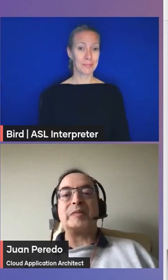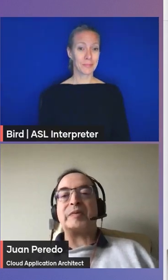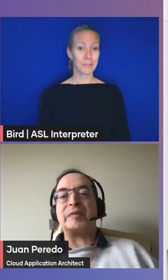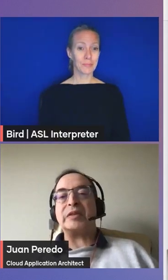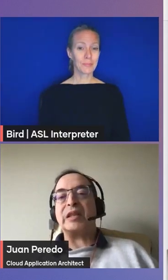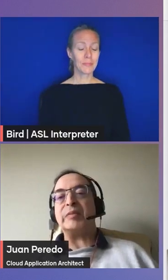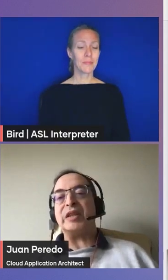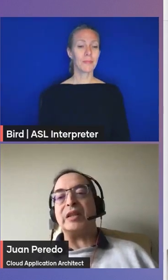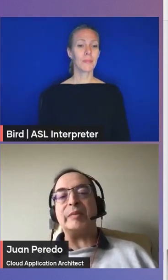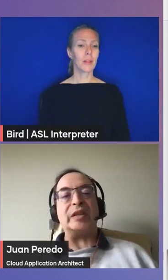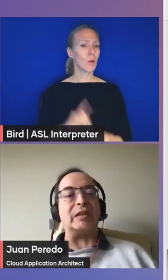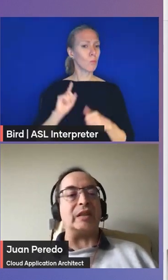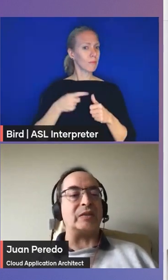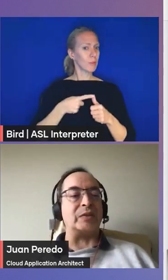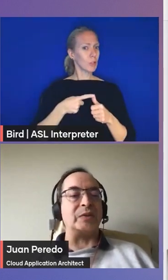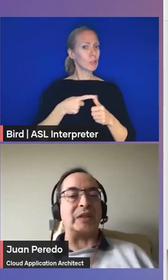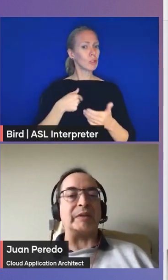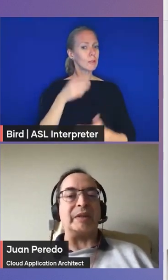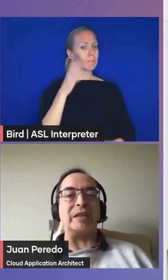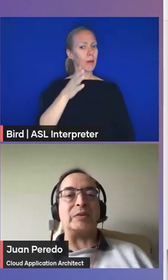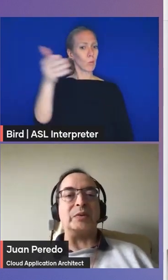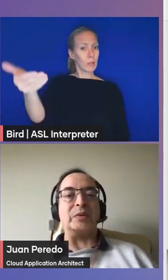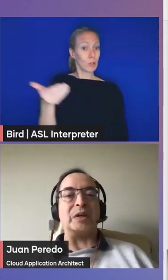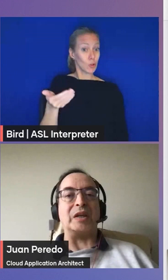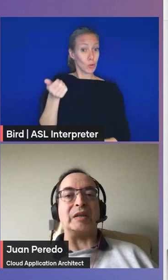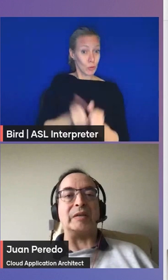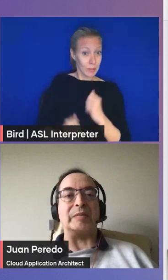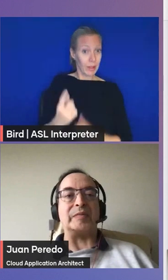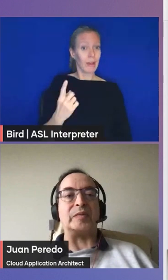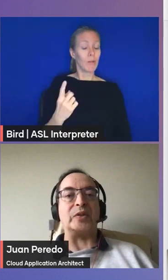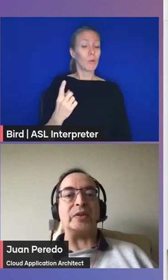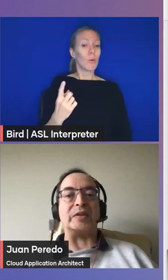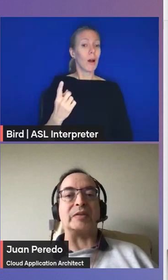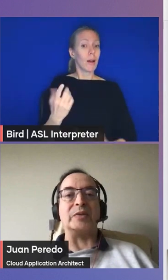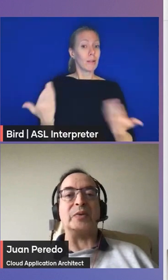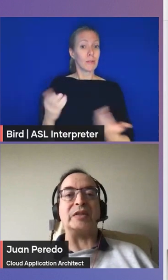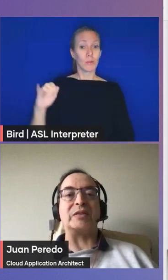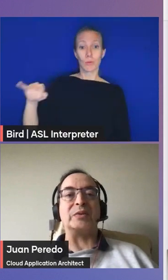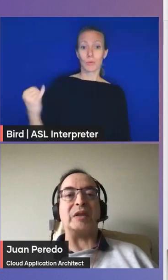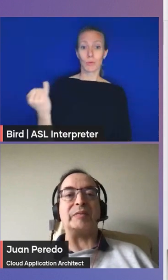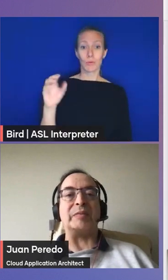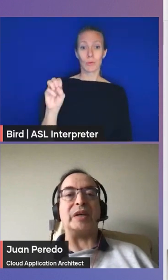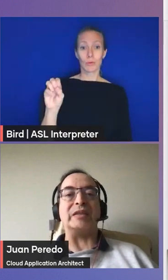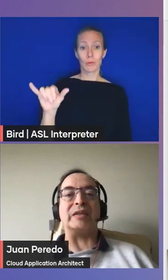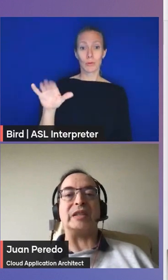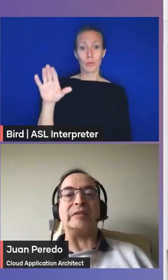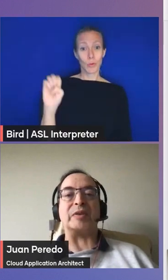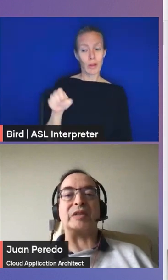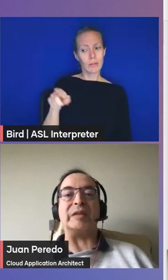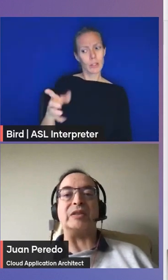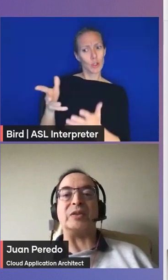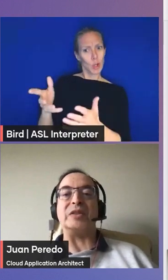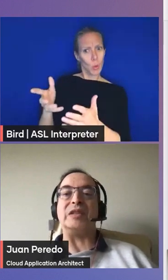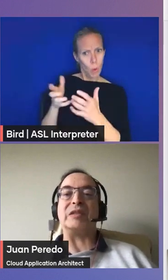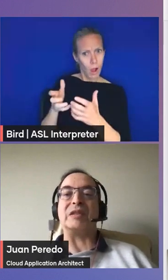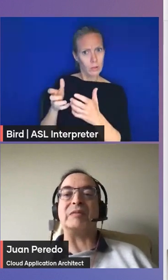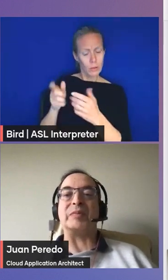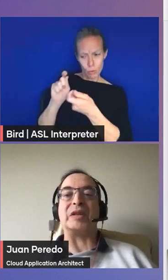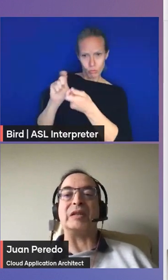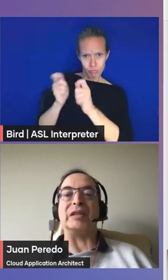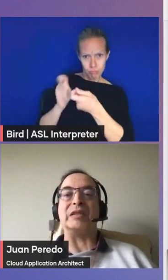so first, let me introduce everybody to Joyce, who wants to optimize her team's productivity. Joyce